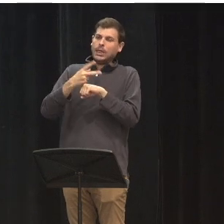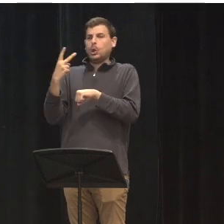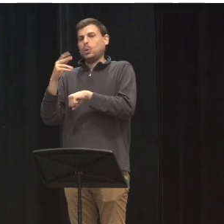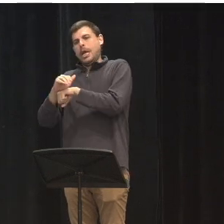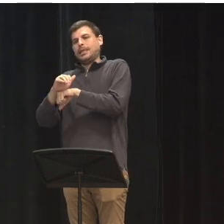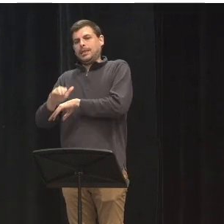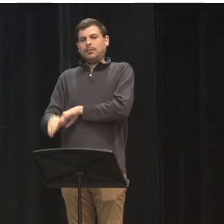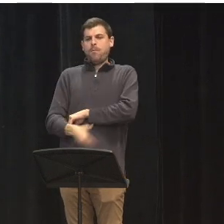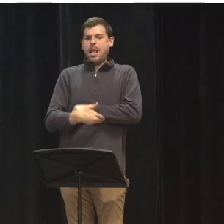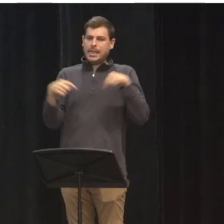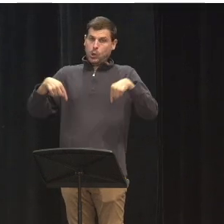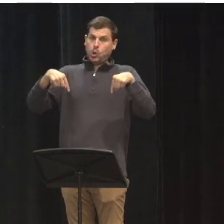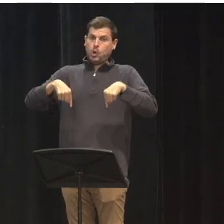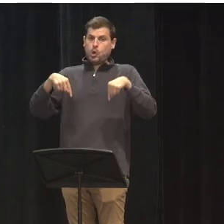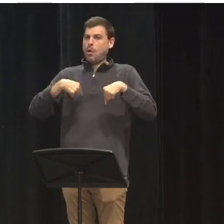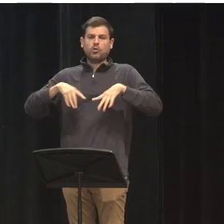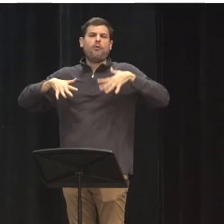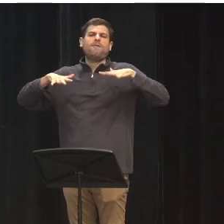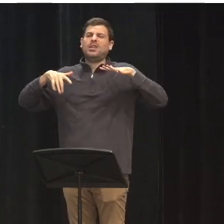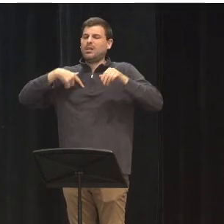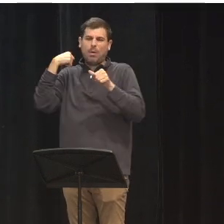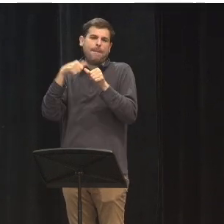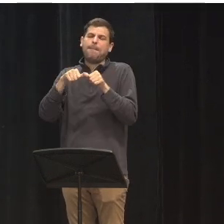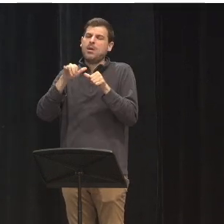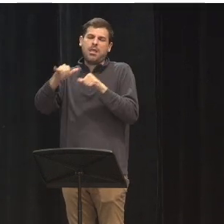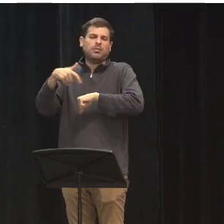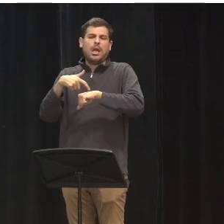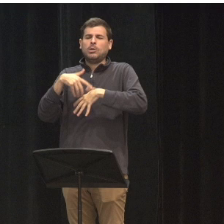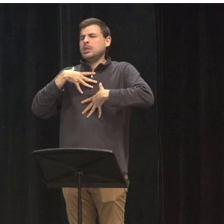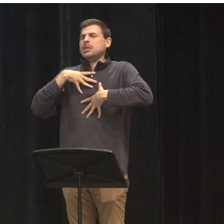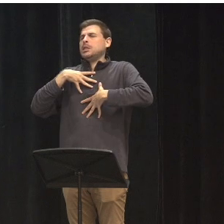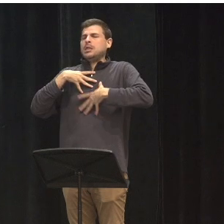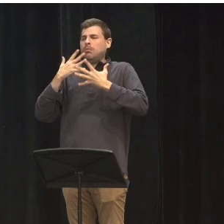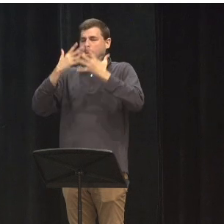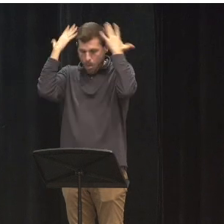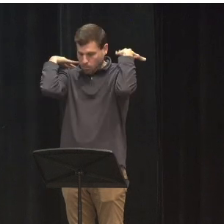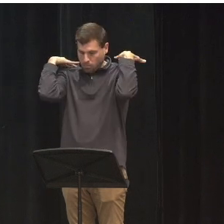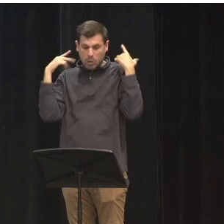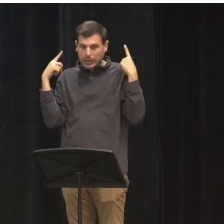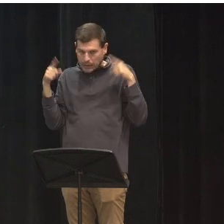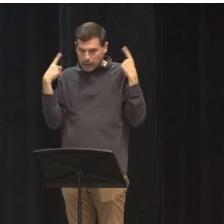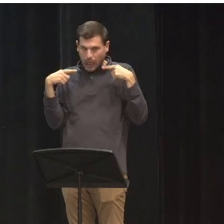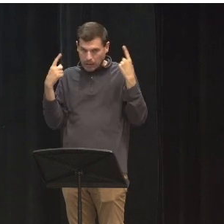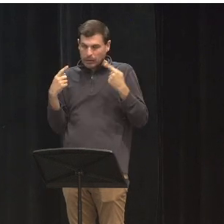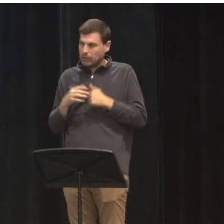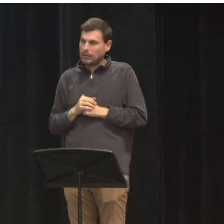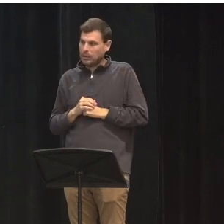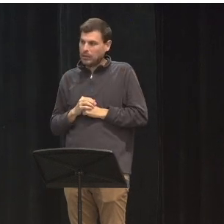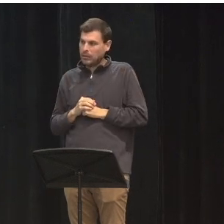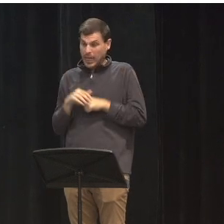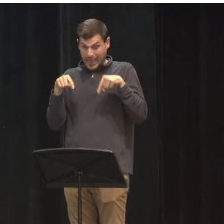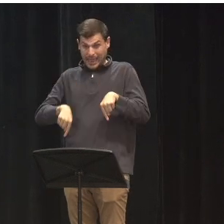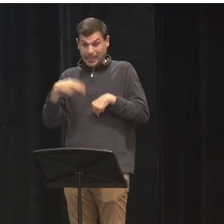struggling to get back here. I was a nervous wreck. I was shaking and it was completely insane. And I was outside of